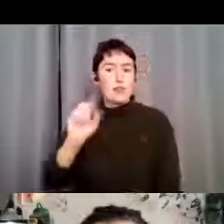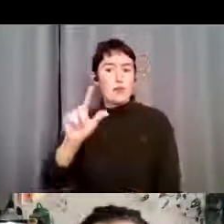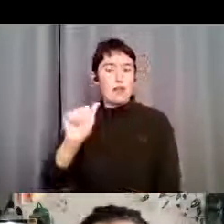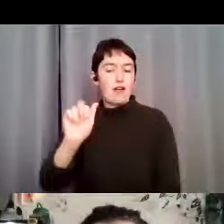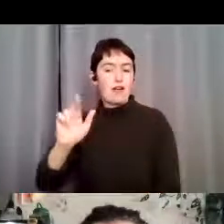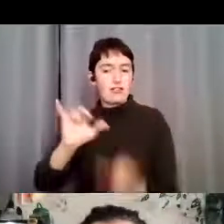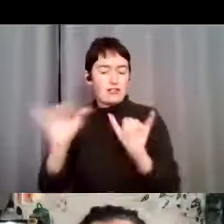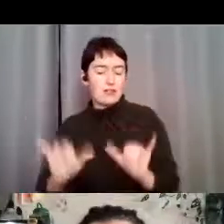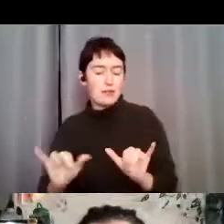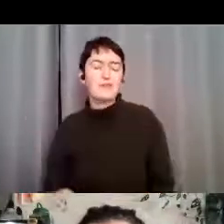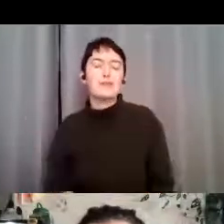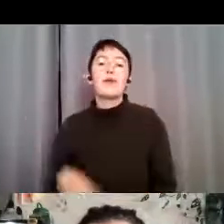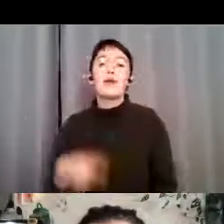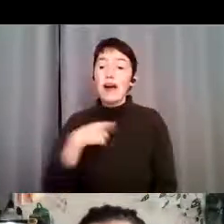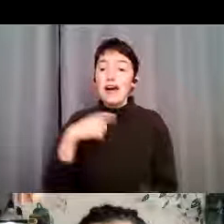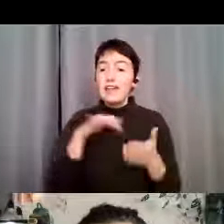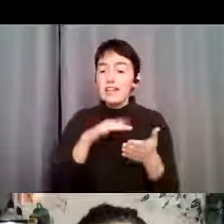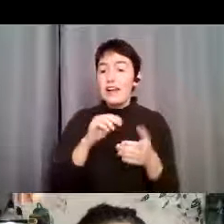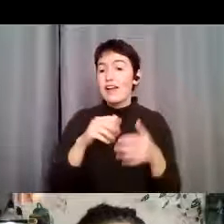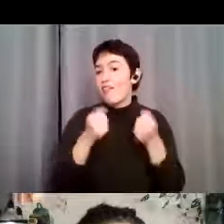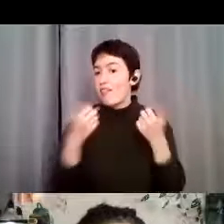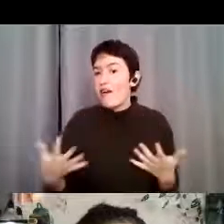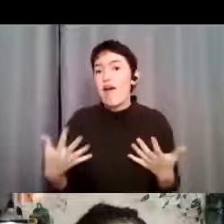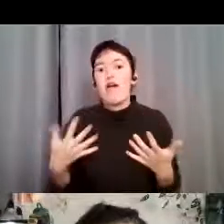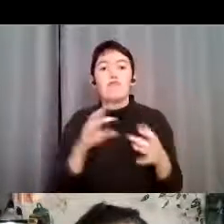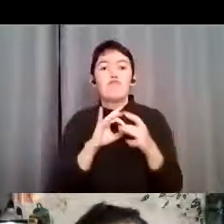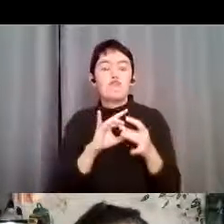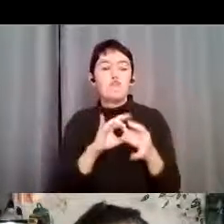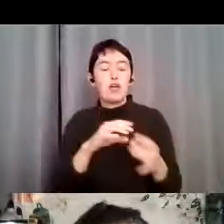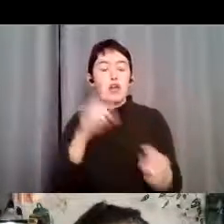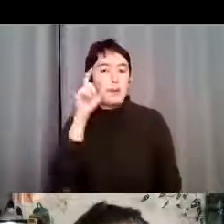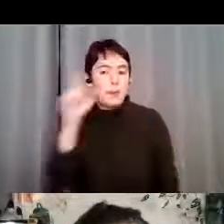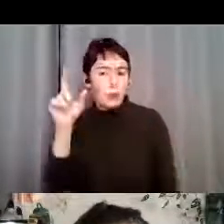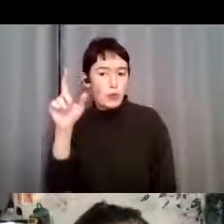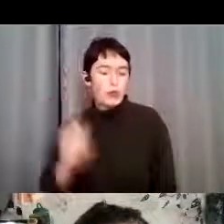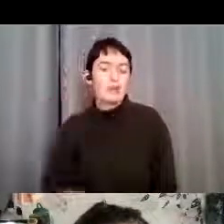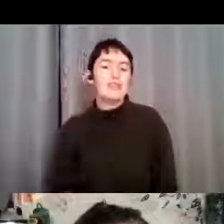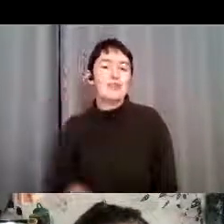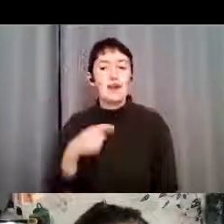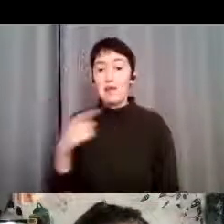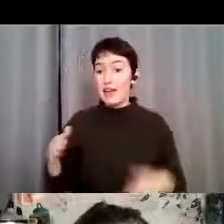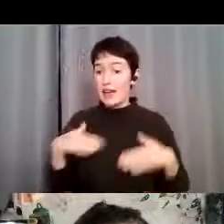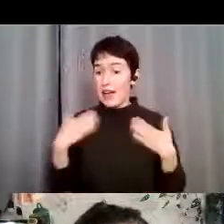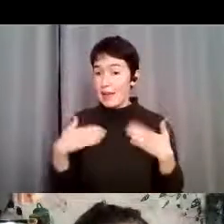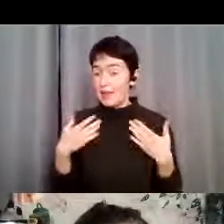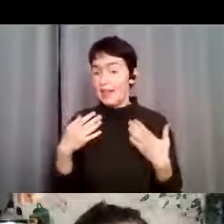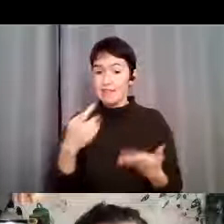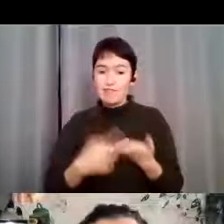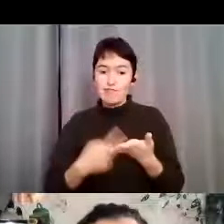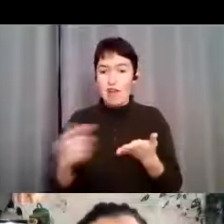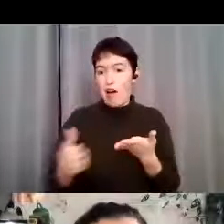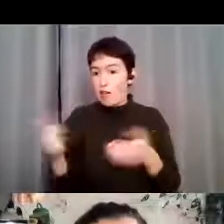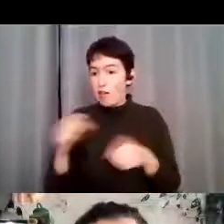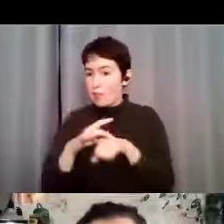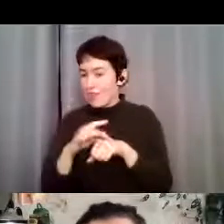the moon. So you're going to hear a lot about the moon today, but I am happy to talk about some of the other planets as well, if anyone has any